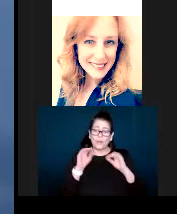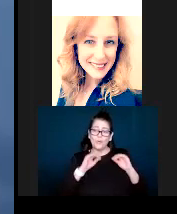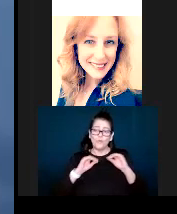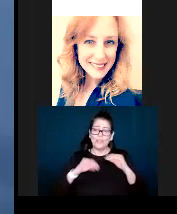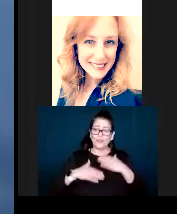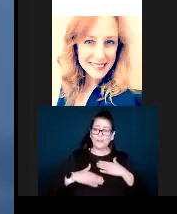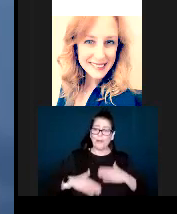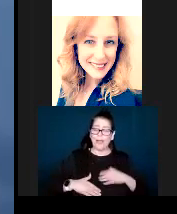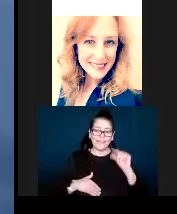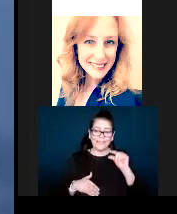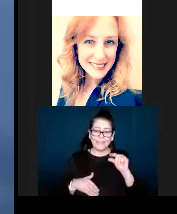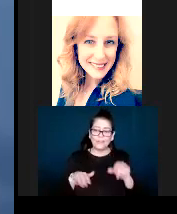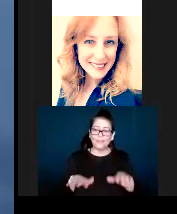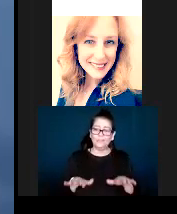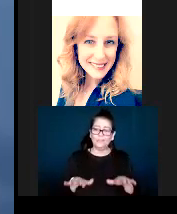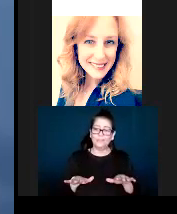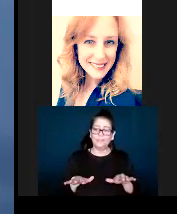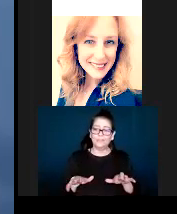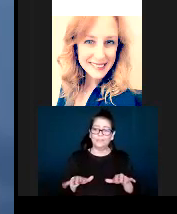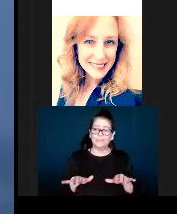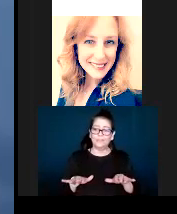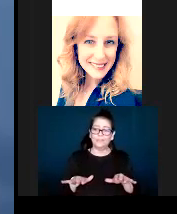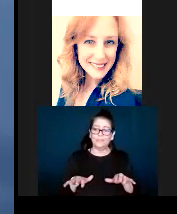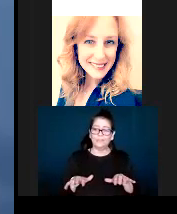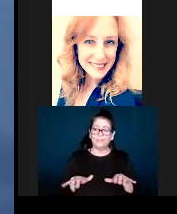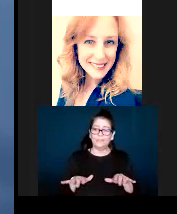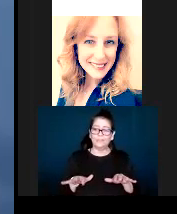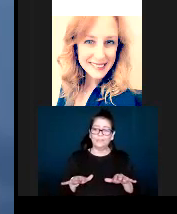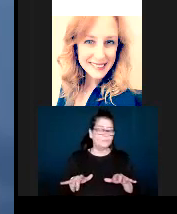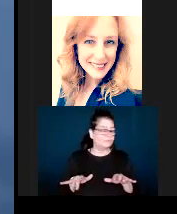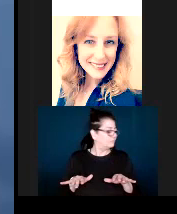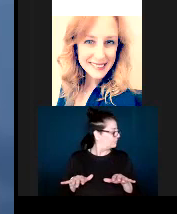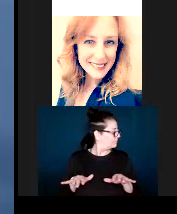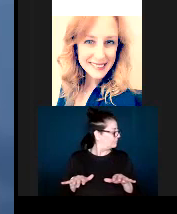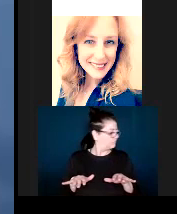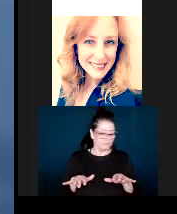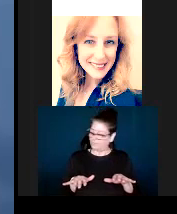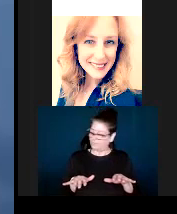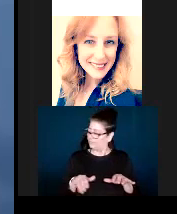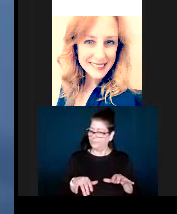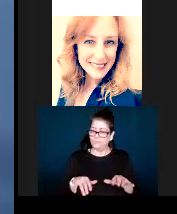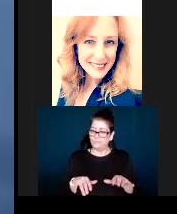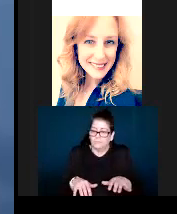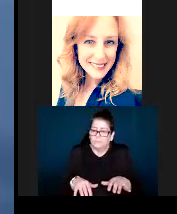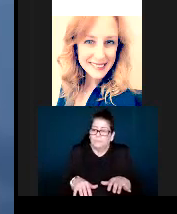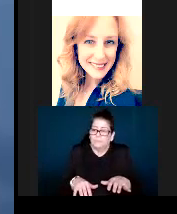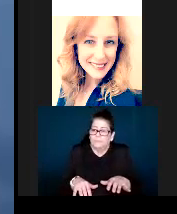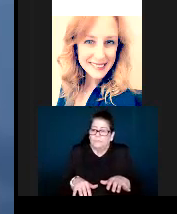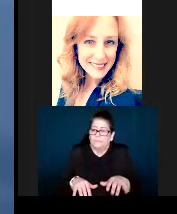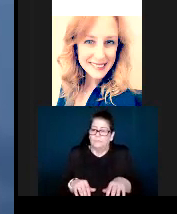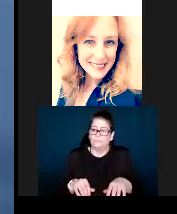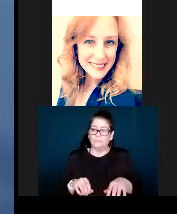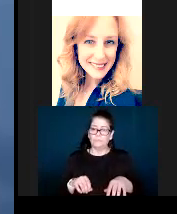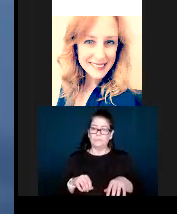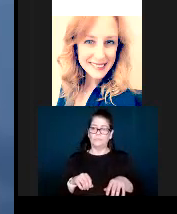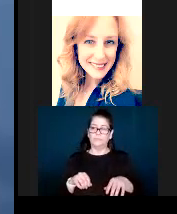toes, shaking your head back and forth, shrugging your shoulders. And maybe doing one big stretch